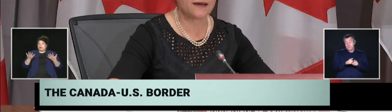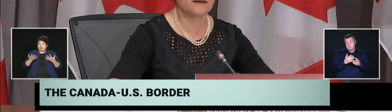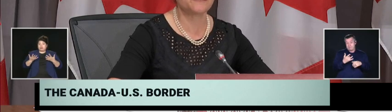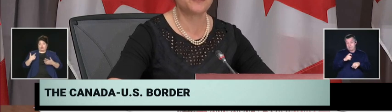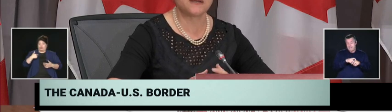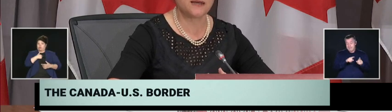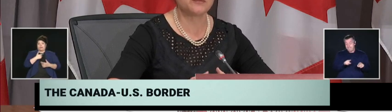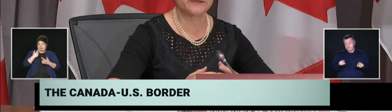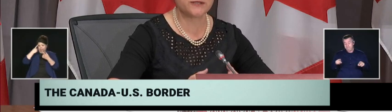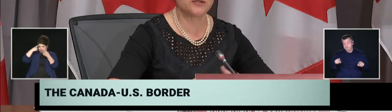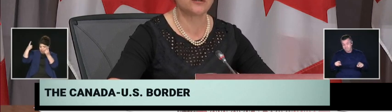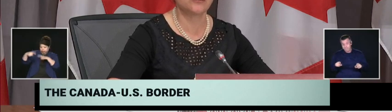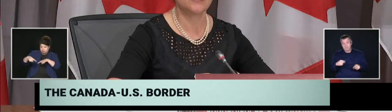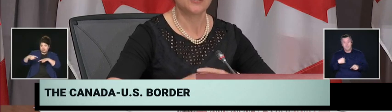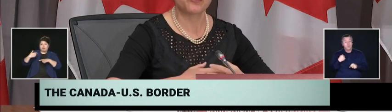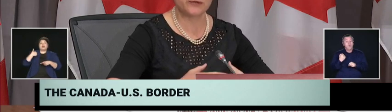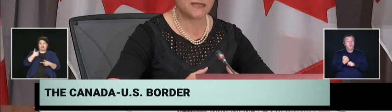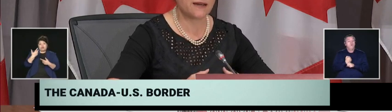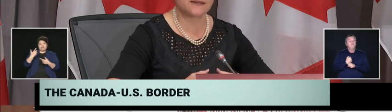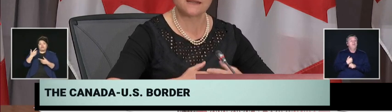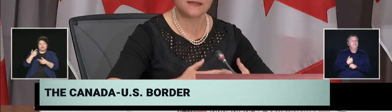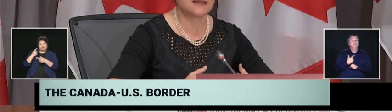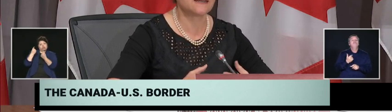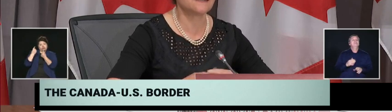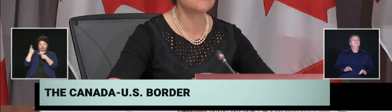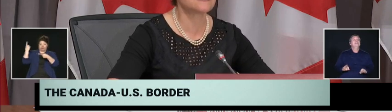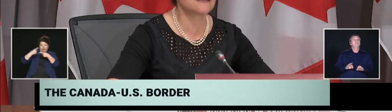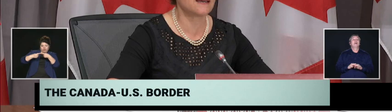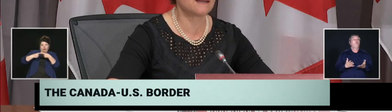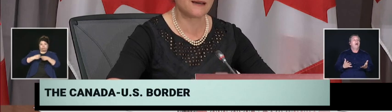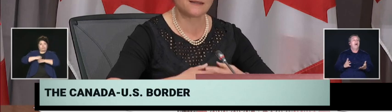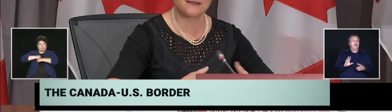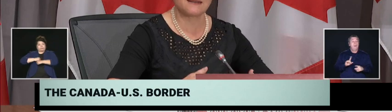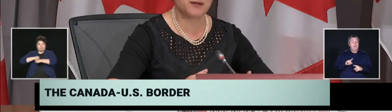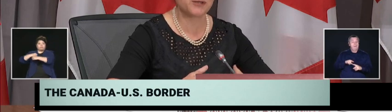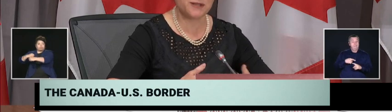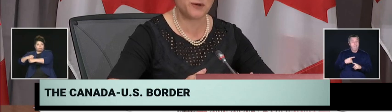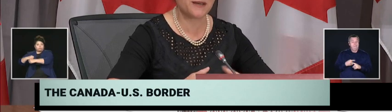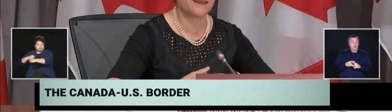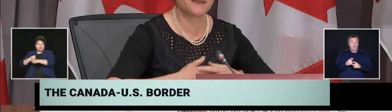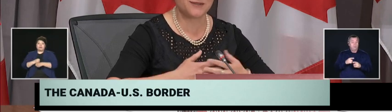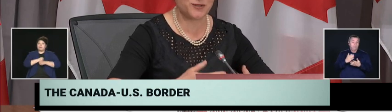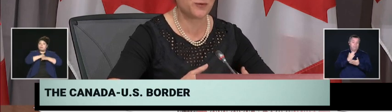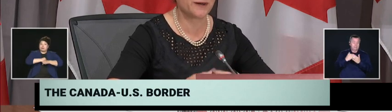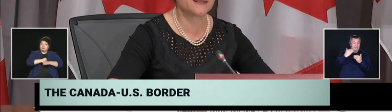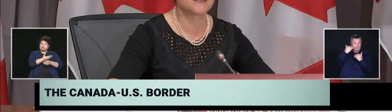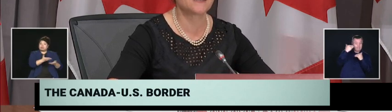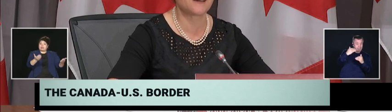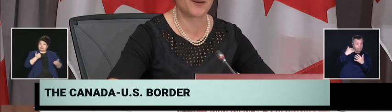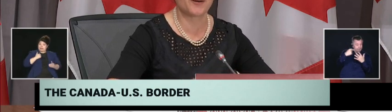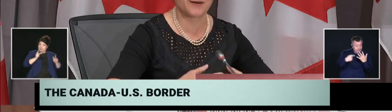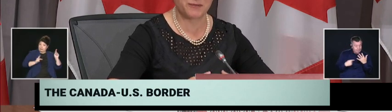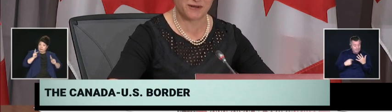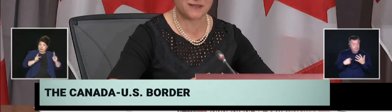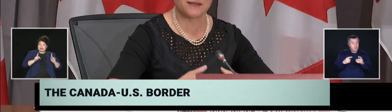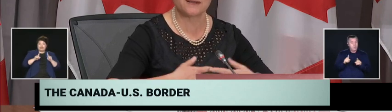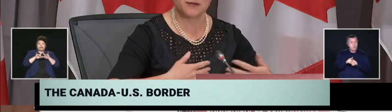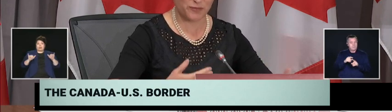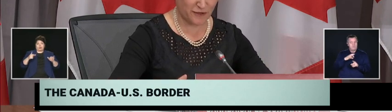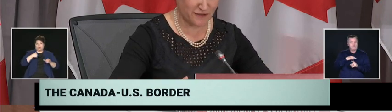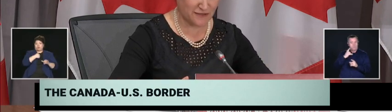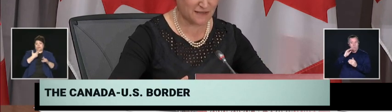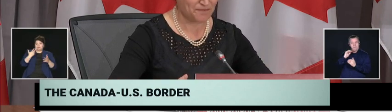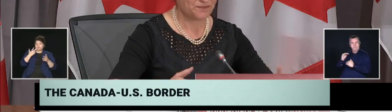we have been able to protect Canadians and act in a neighborly way towards our